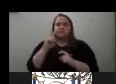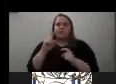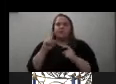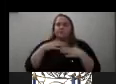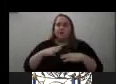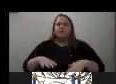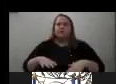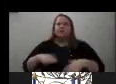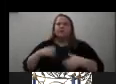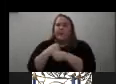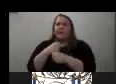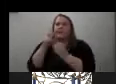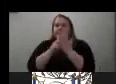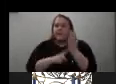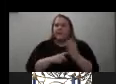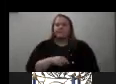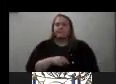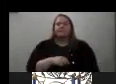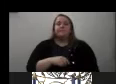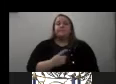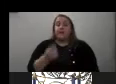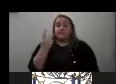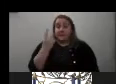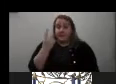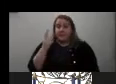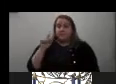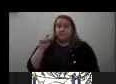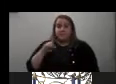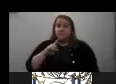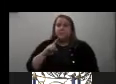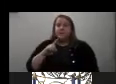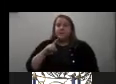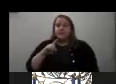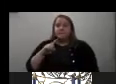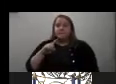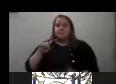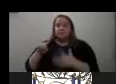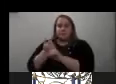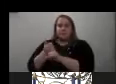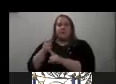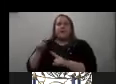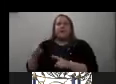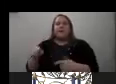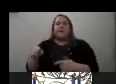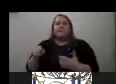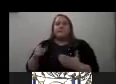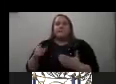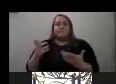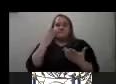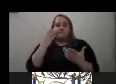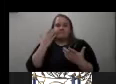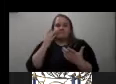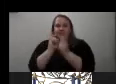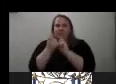and costume design. One thing that she really pioneered was simply a change